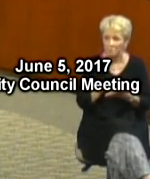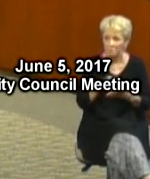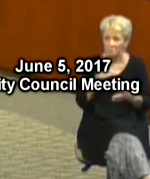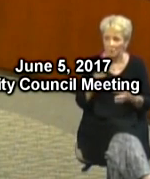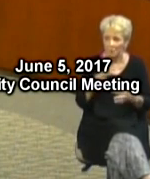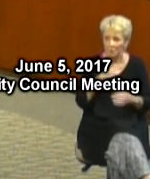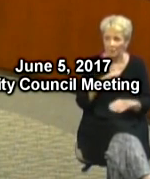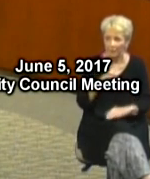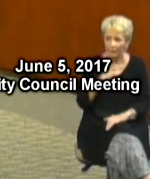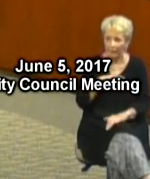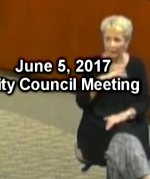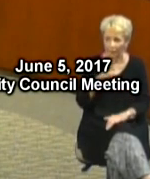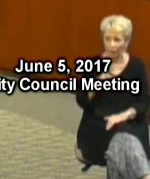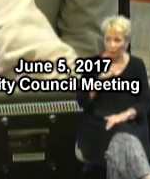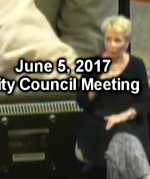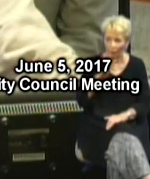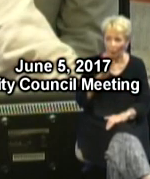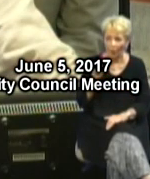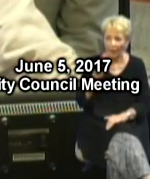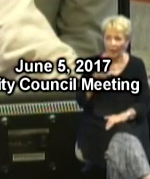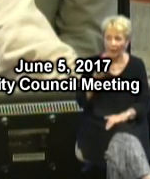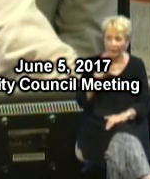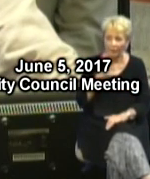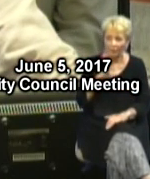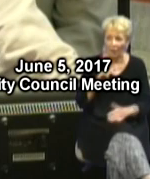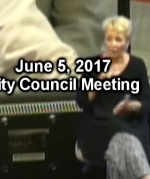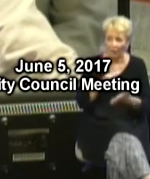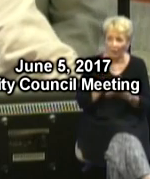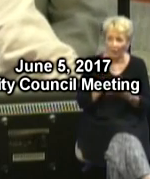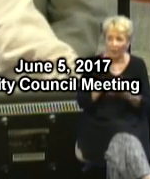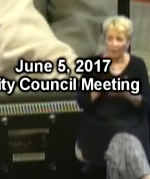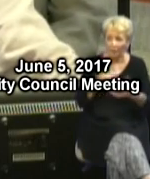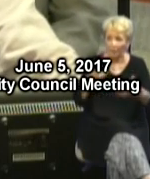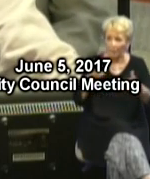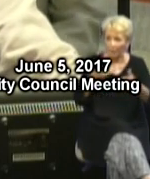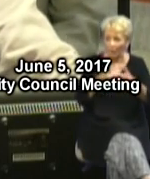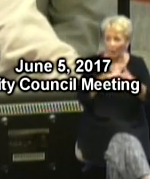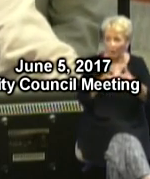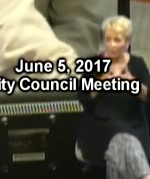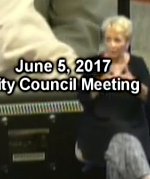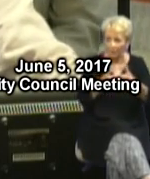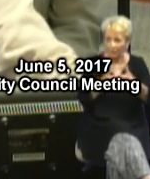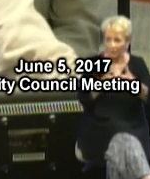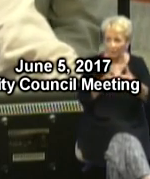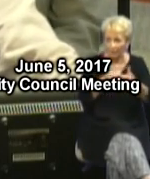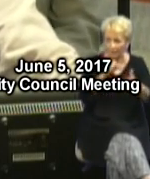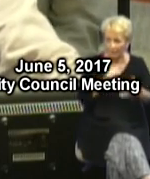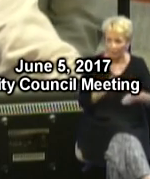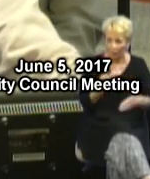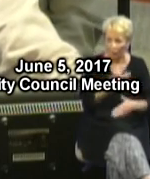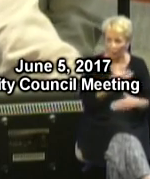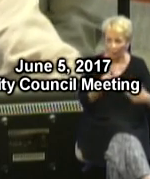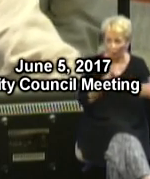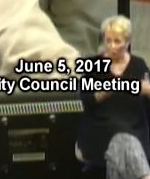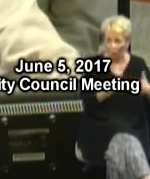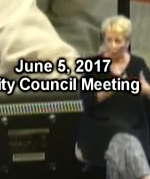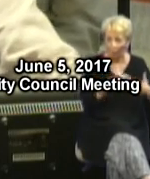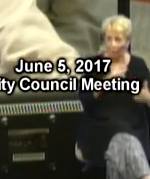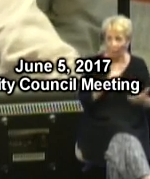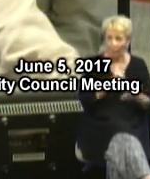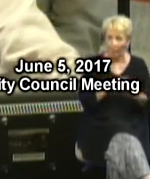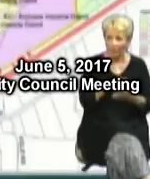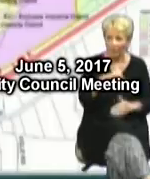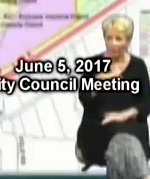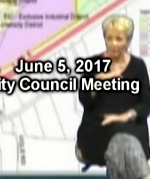was... I have 2.4 acres that abuts the, I guess you'd say, the southwest corner of the